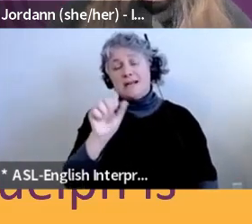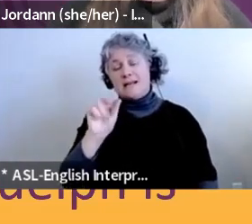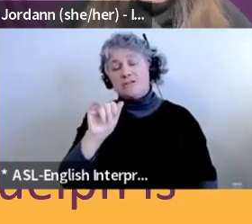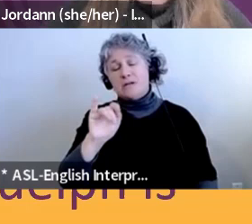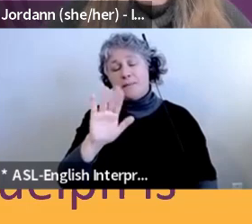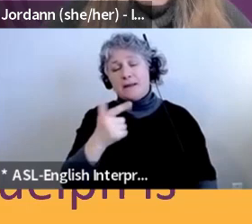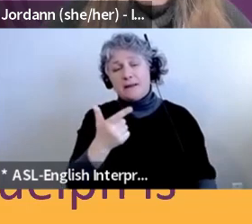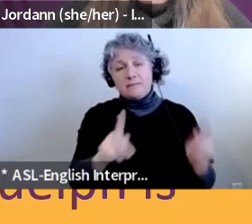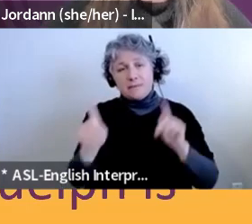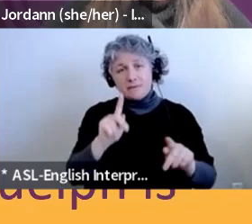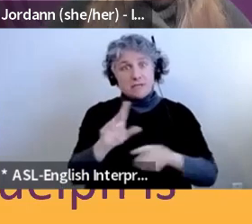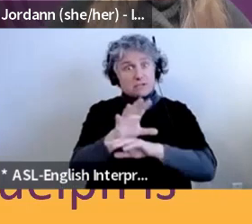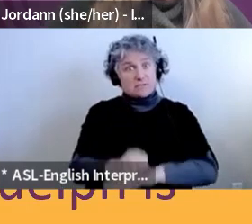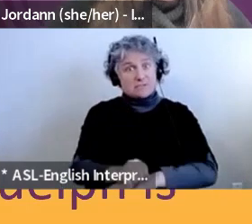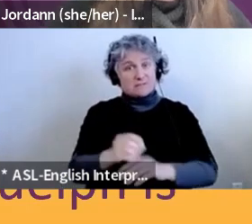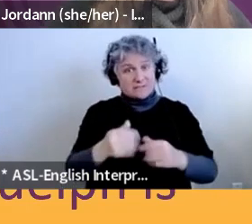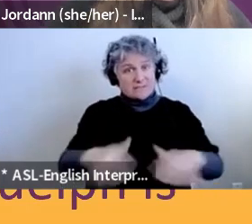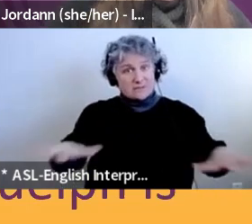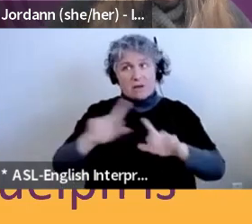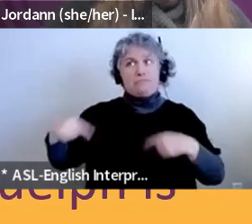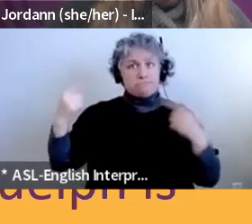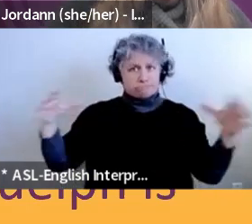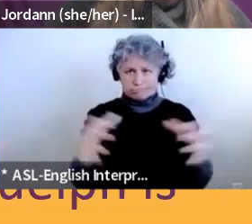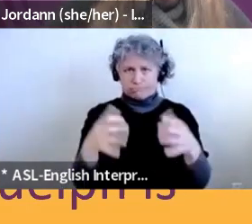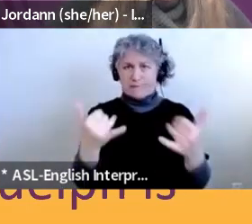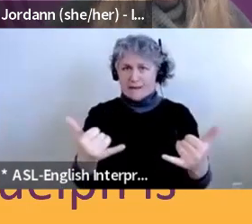whose traditional territory we are meeting.